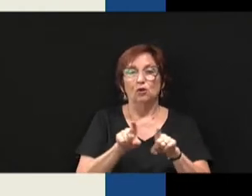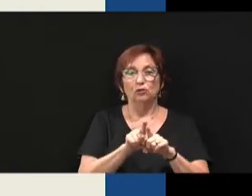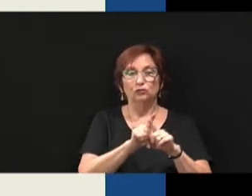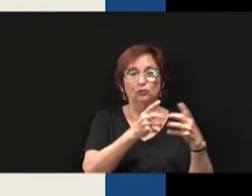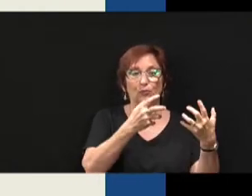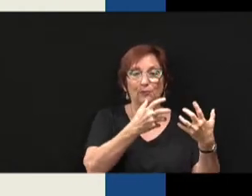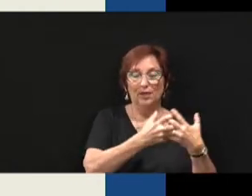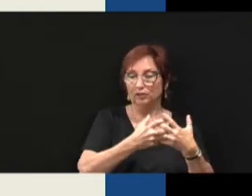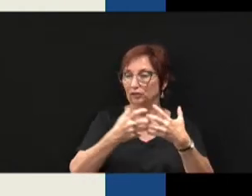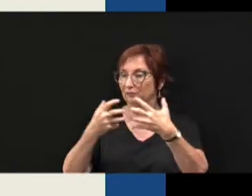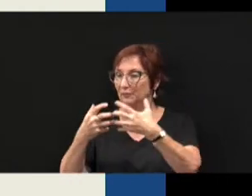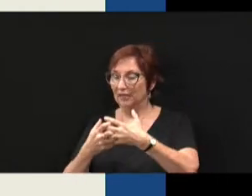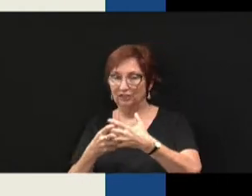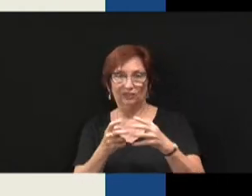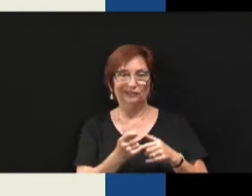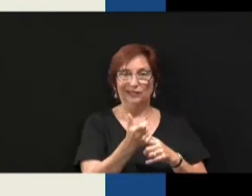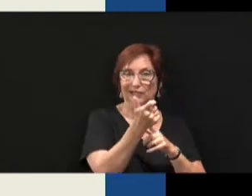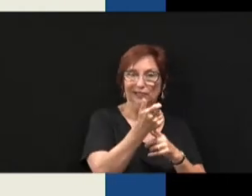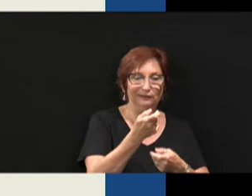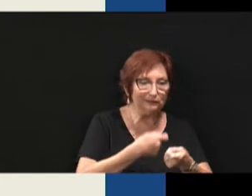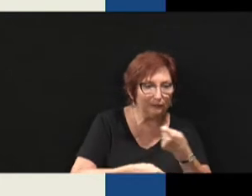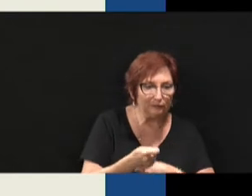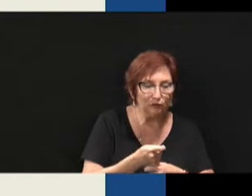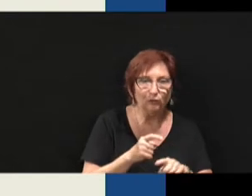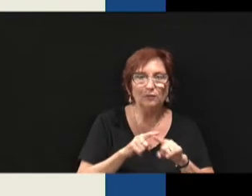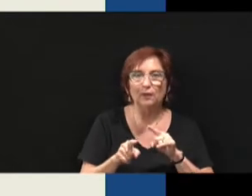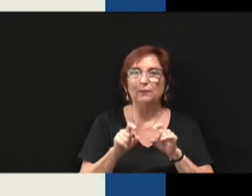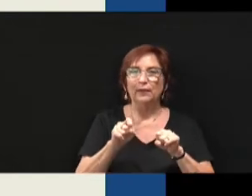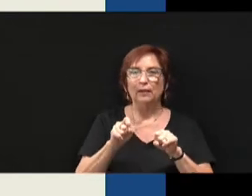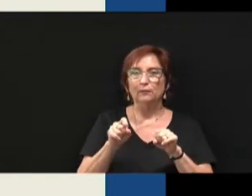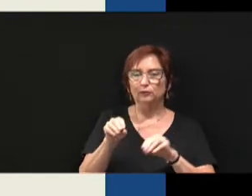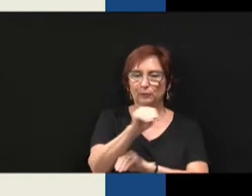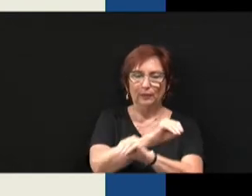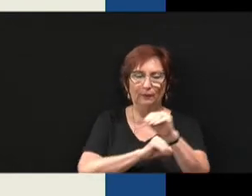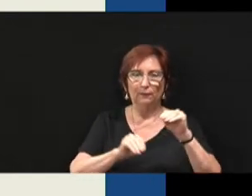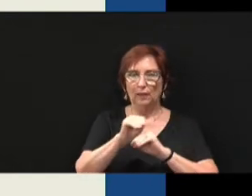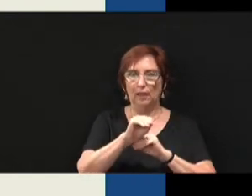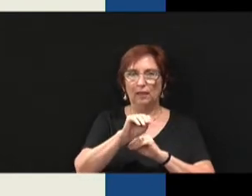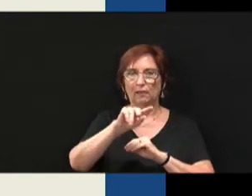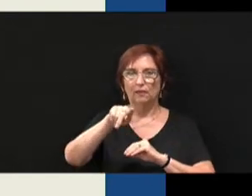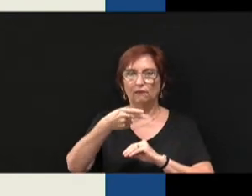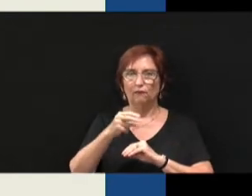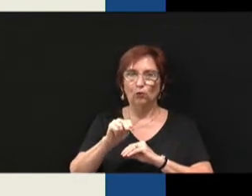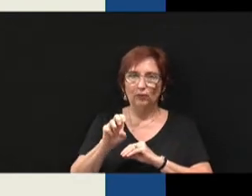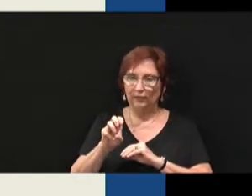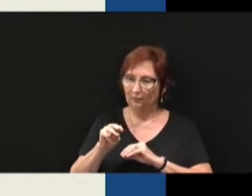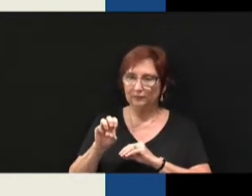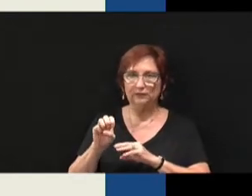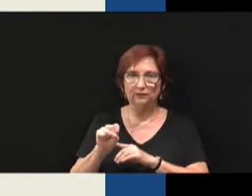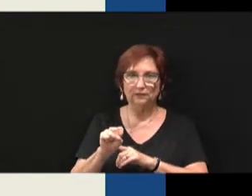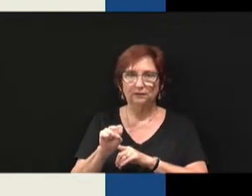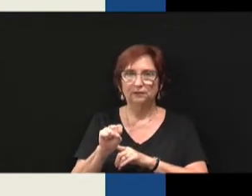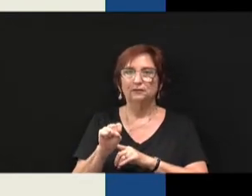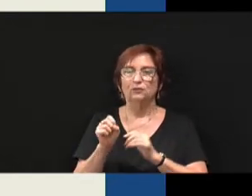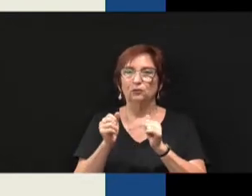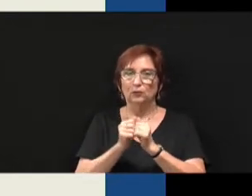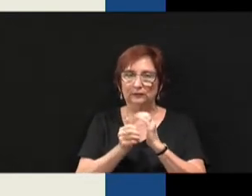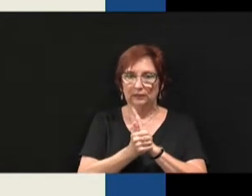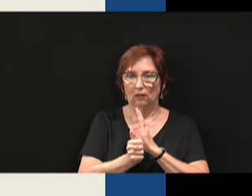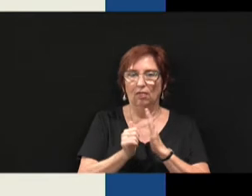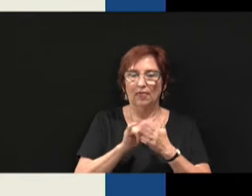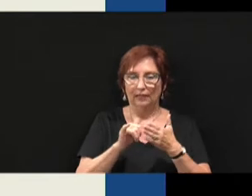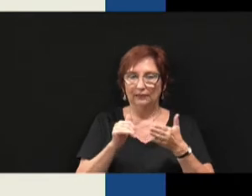matching, deleting, substituting, but just be able to manipulate phonemes effortlessly leads to good